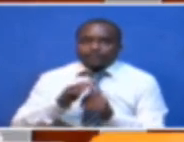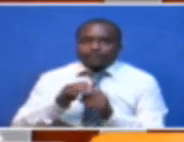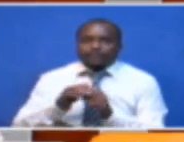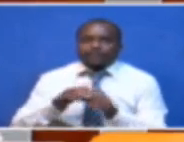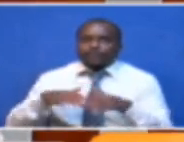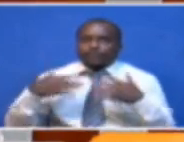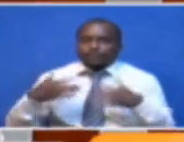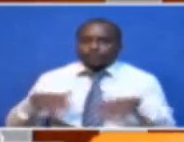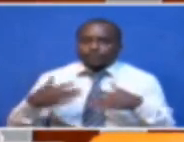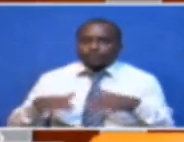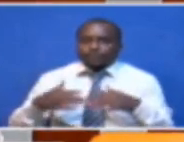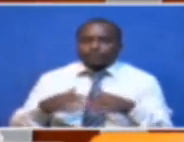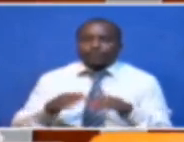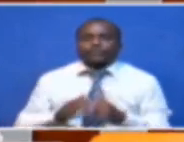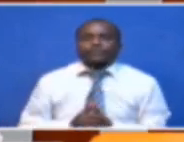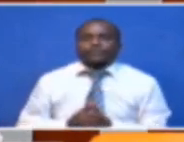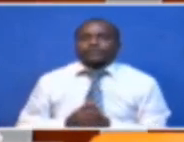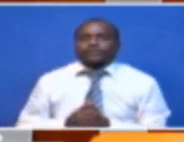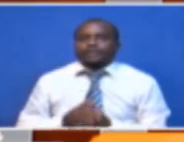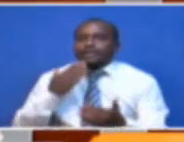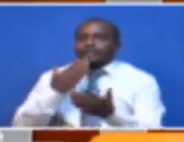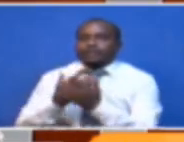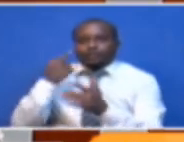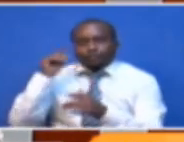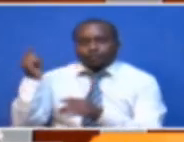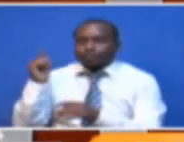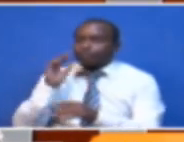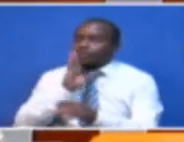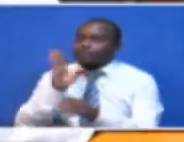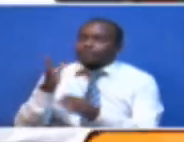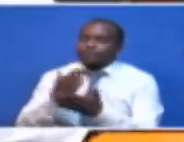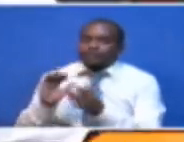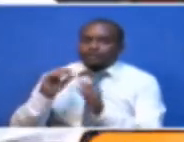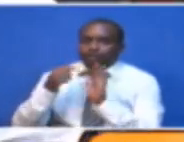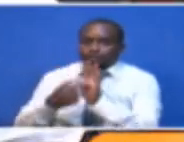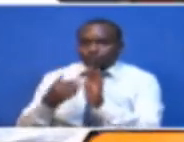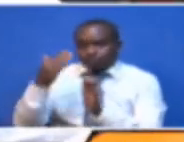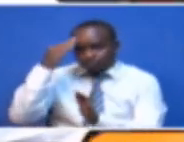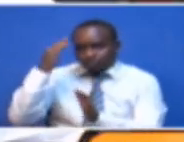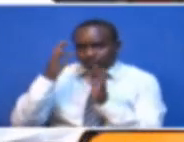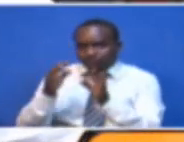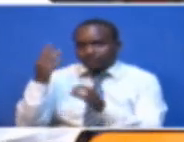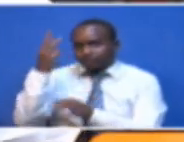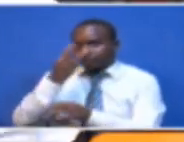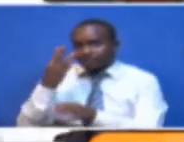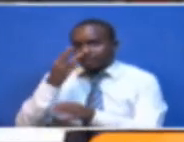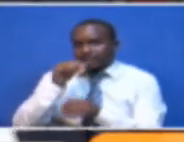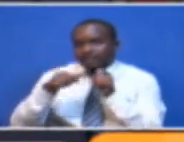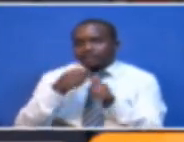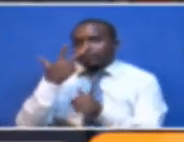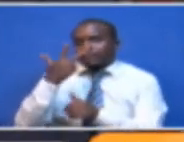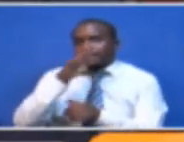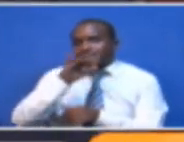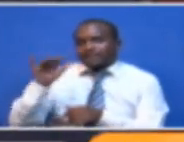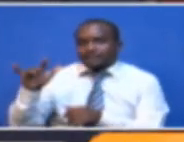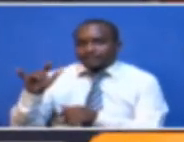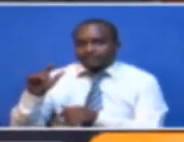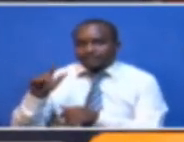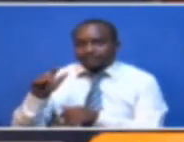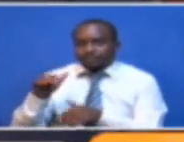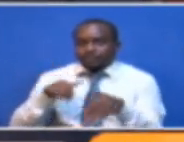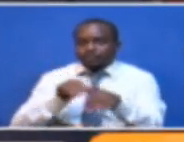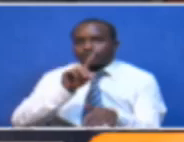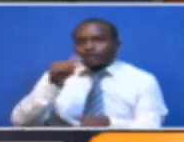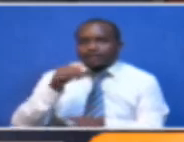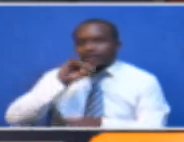turner, no doubt. Thanks so much for being a part of the show. You know, if it's a Wednesday, it's those three letters on the keyboard that follow each